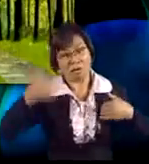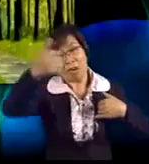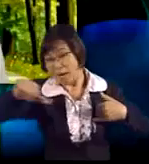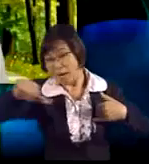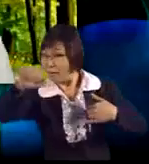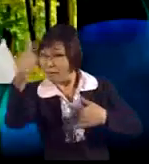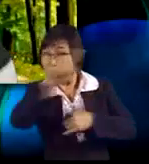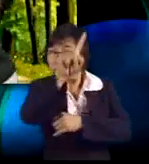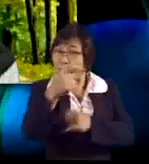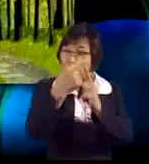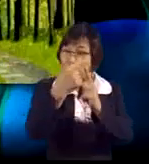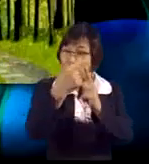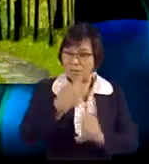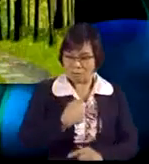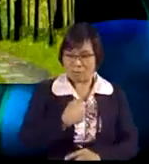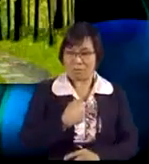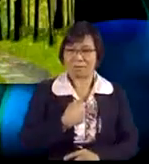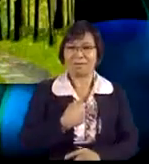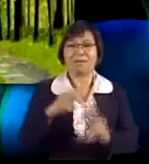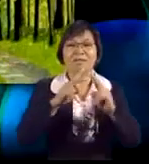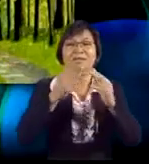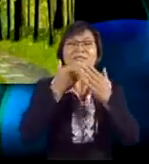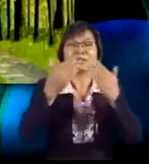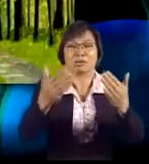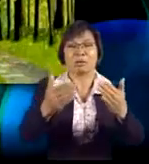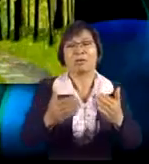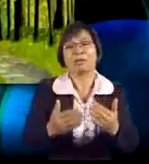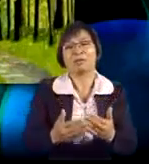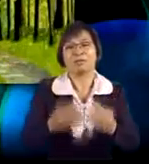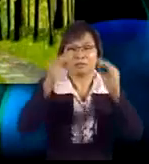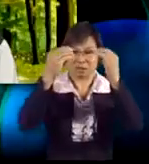so much, Melody. Do you have any other questions to ask me?